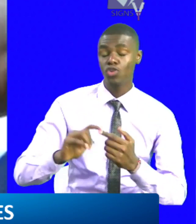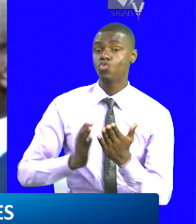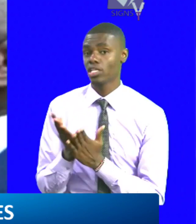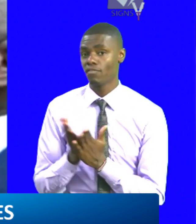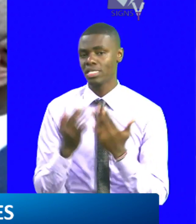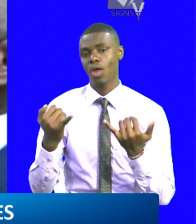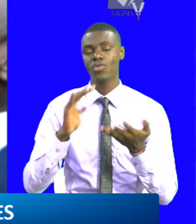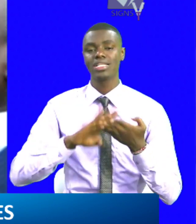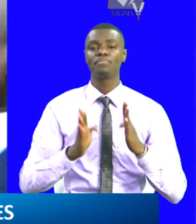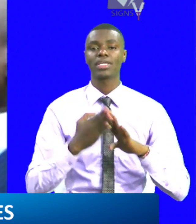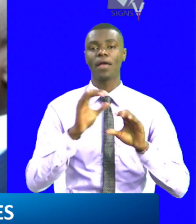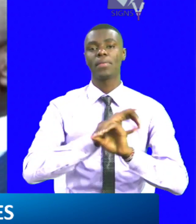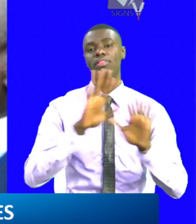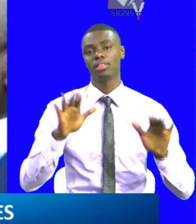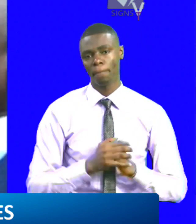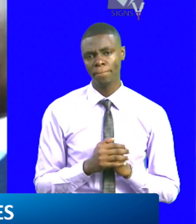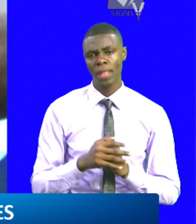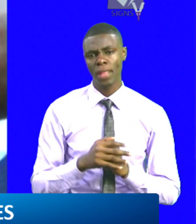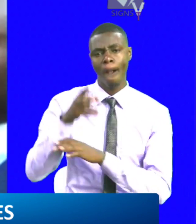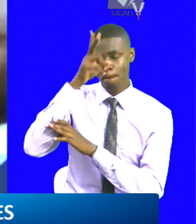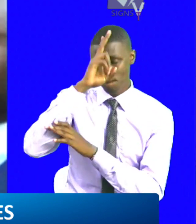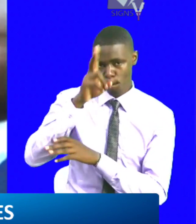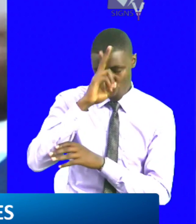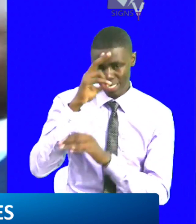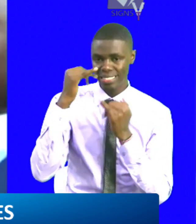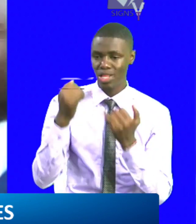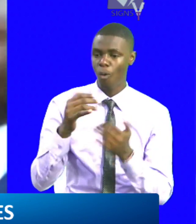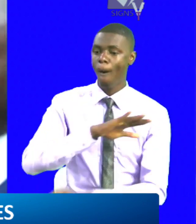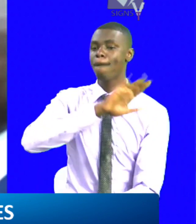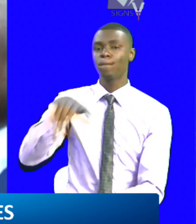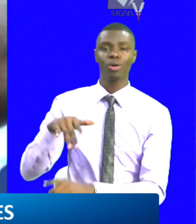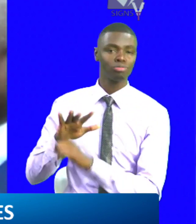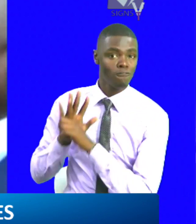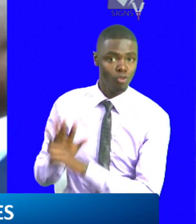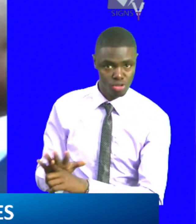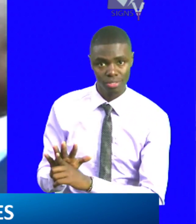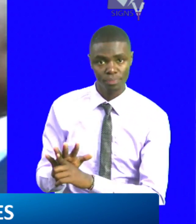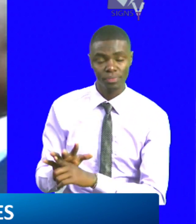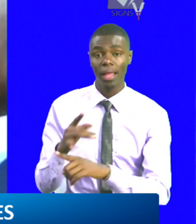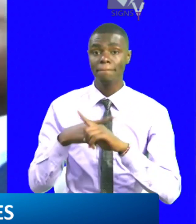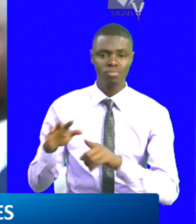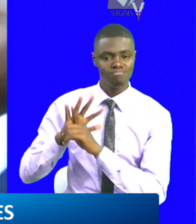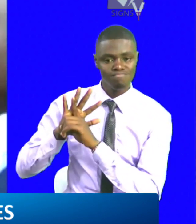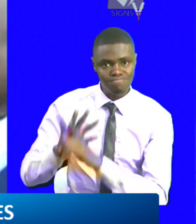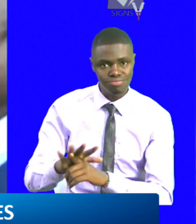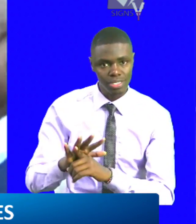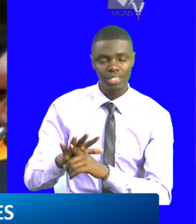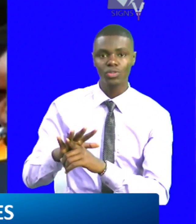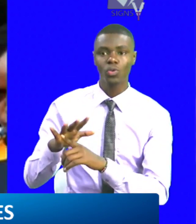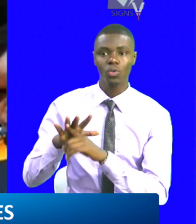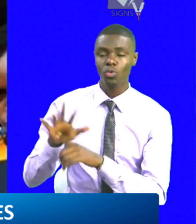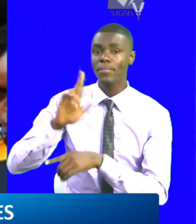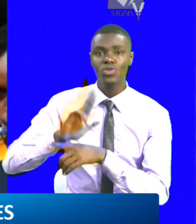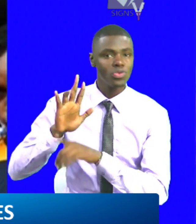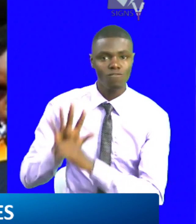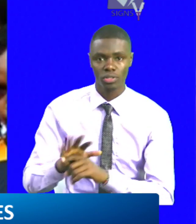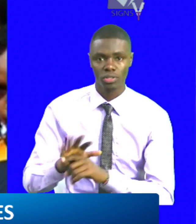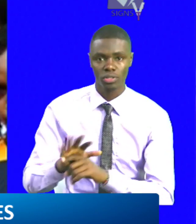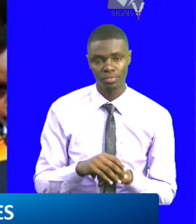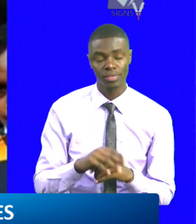yao. Hata wewe ni nchi yenu. Kwani nchi ni yako peke yako? Police are supposed to be independent. When we